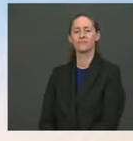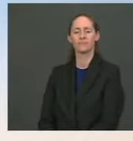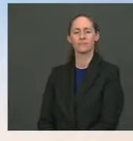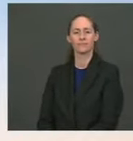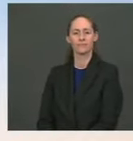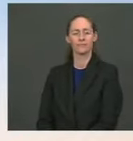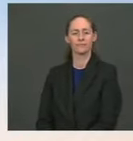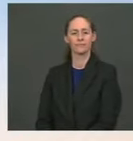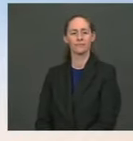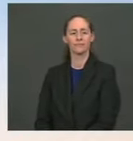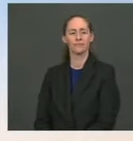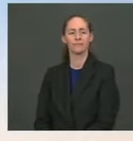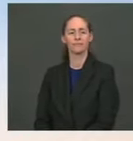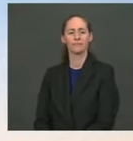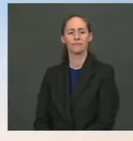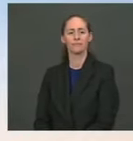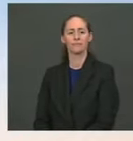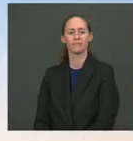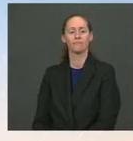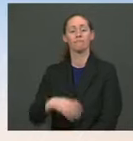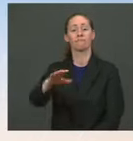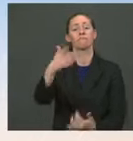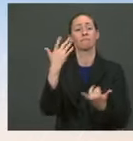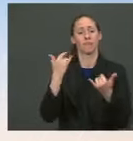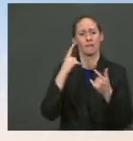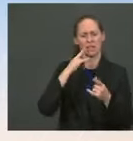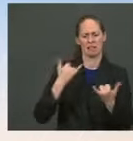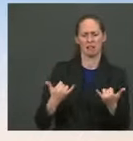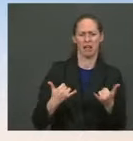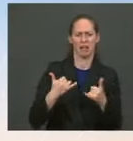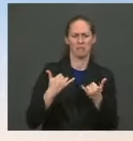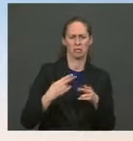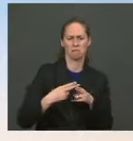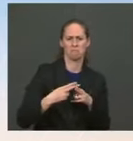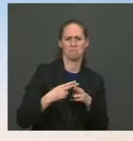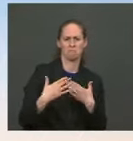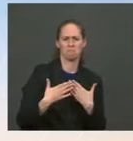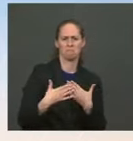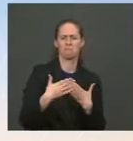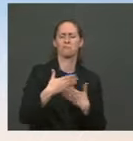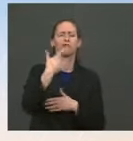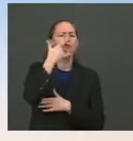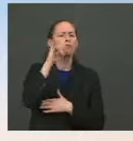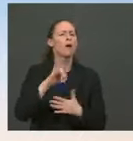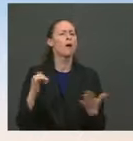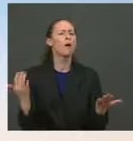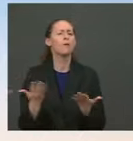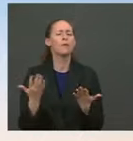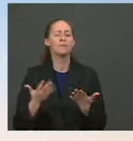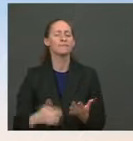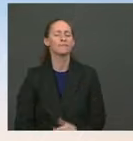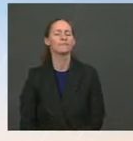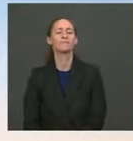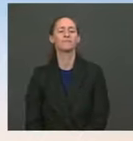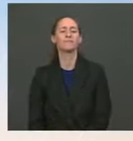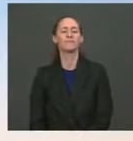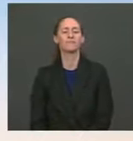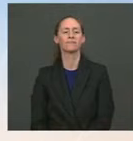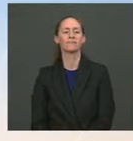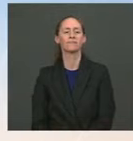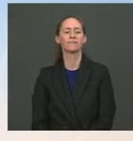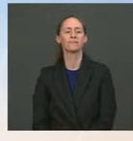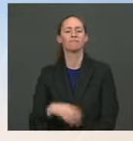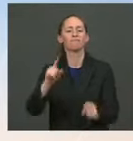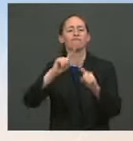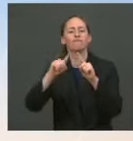And what it's going to do in the short term, which is critical and important. So, you know, while we're moving record amounts of goods through our ports and